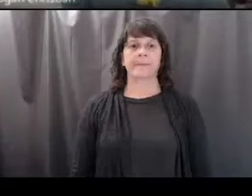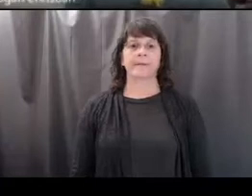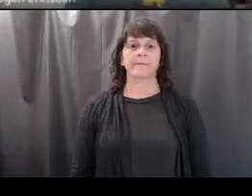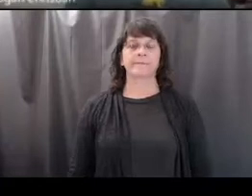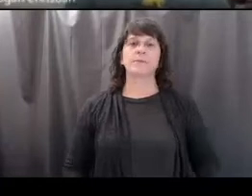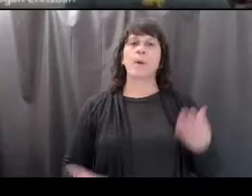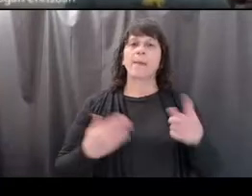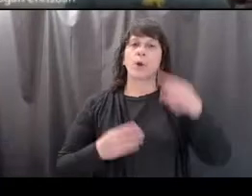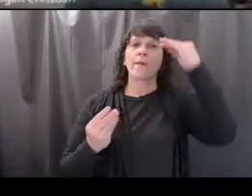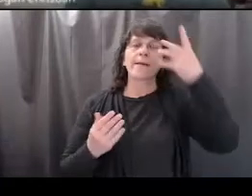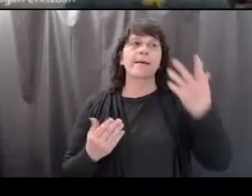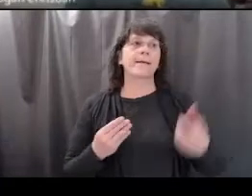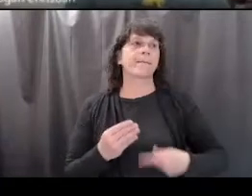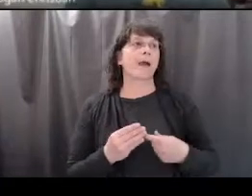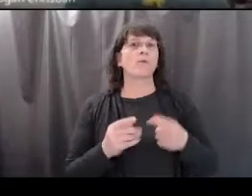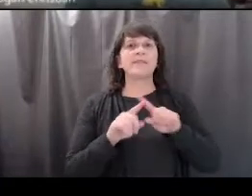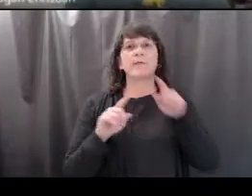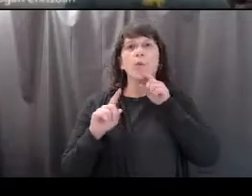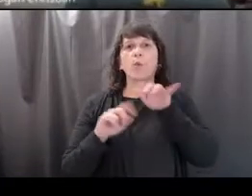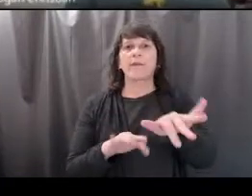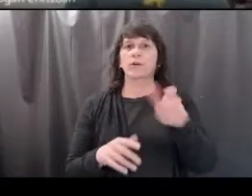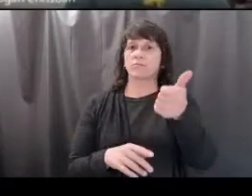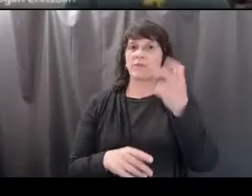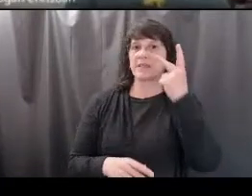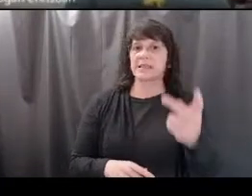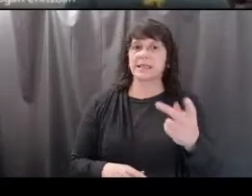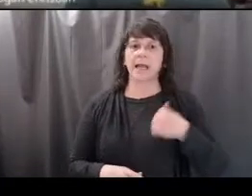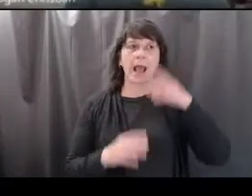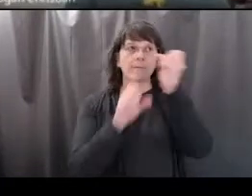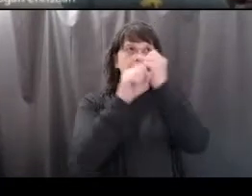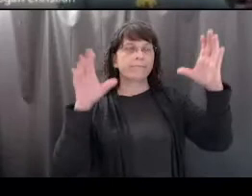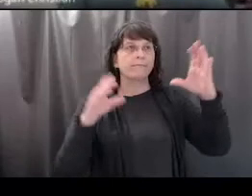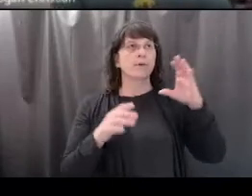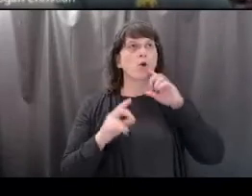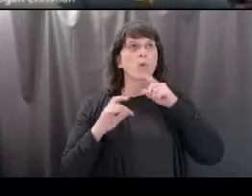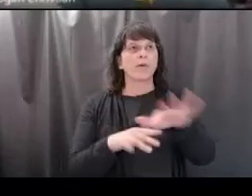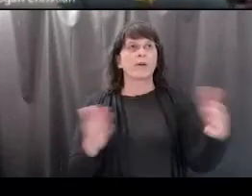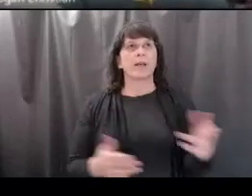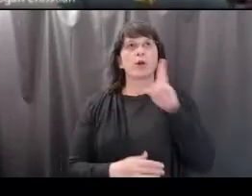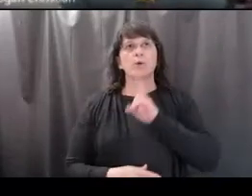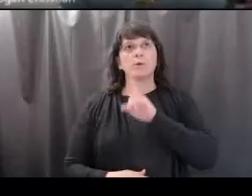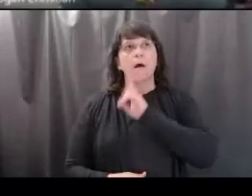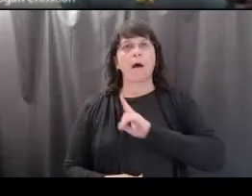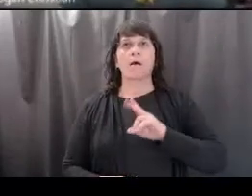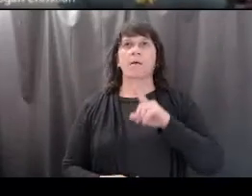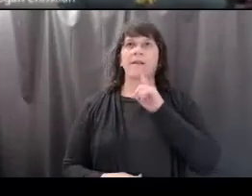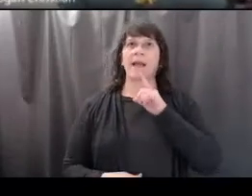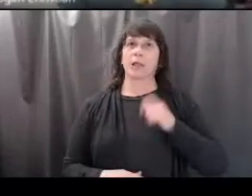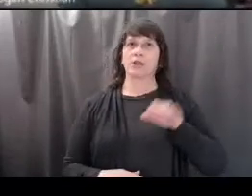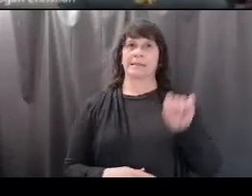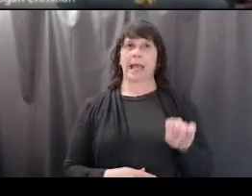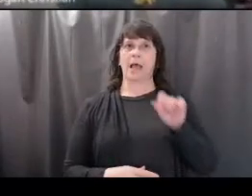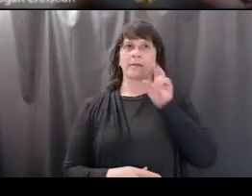So you might be thinking of some different rivers you've seen. I'm thinking of rivers here in Utah. In fact, just south of Utah